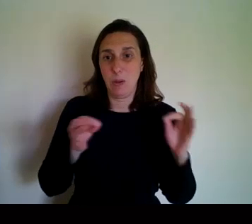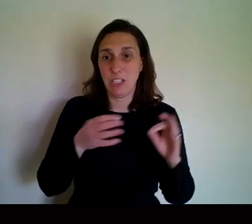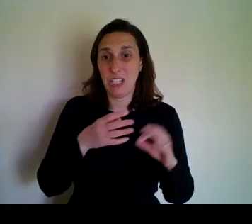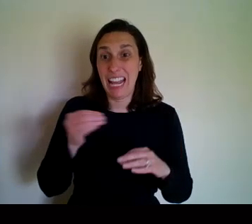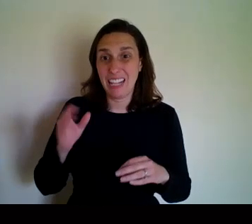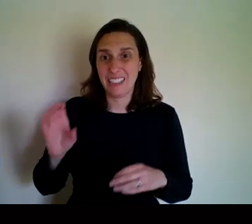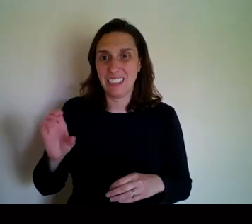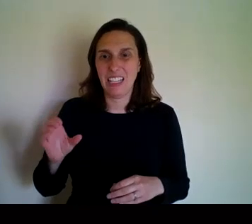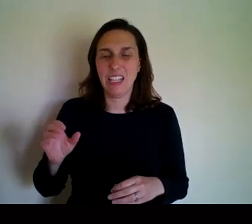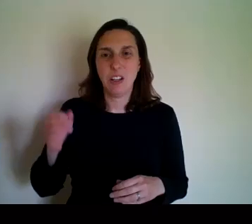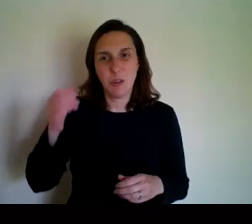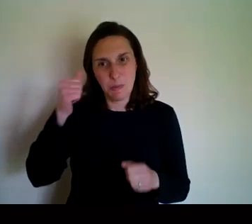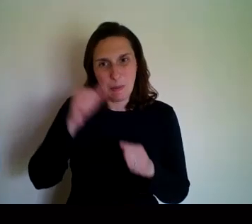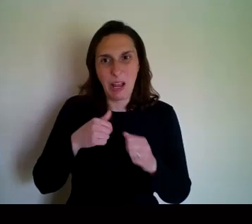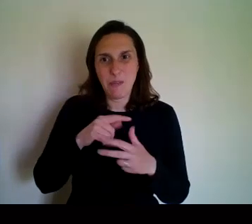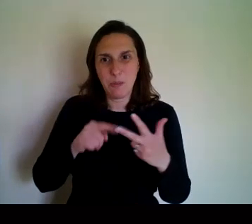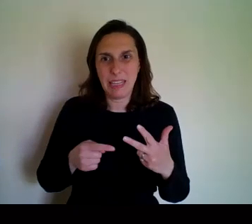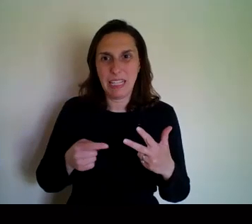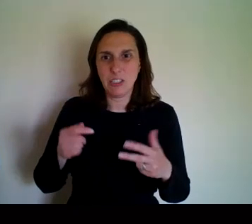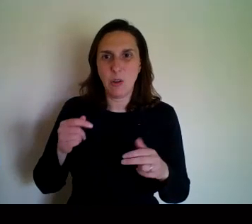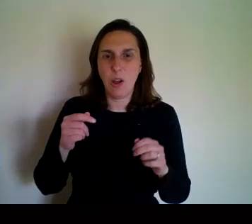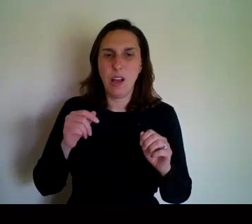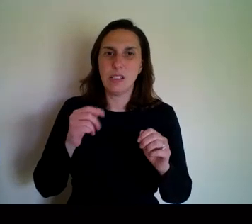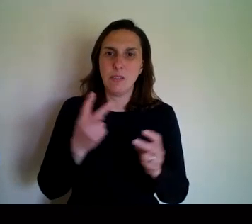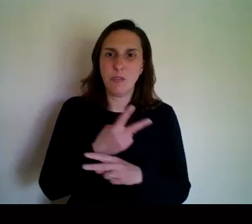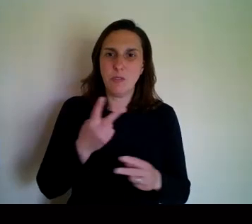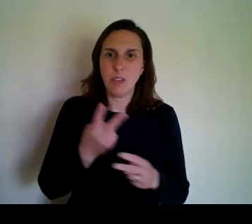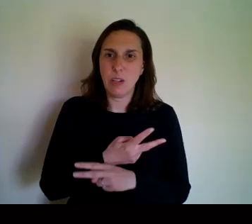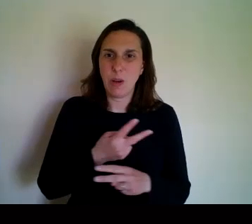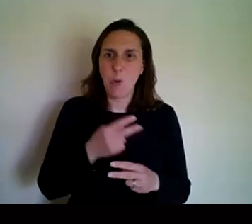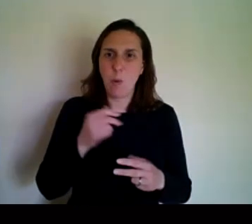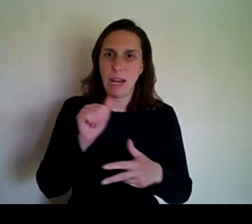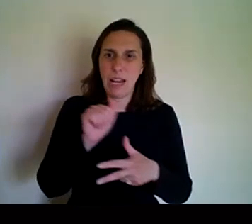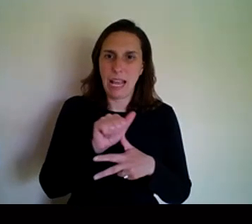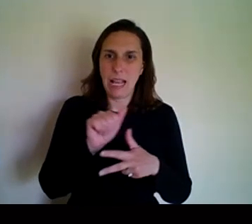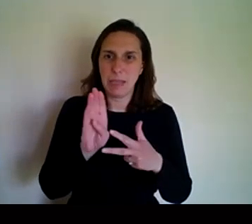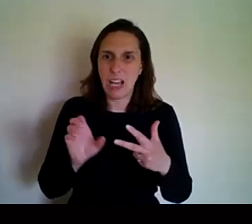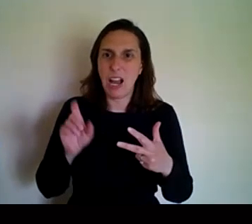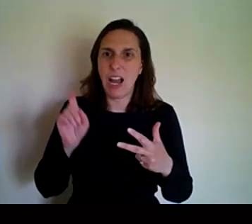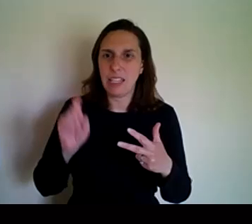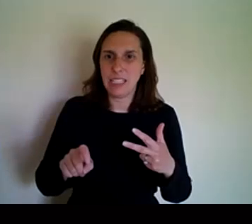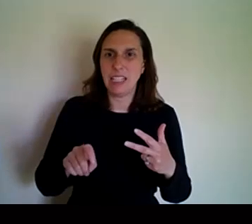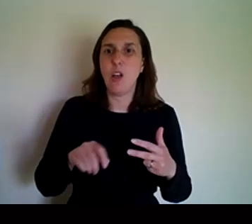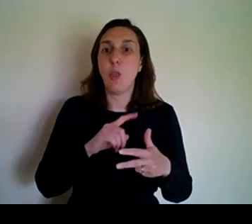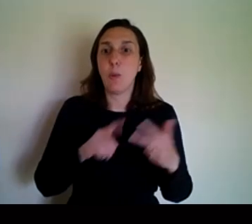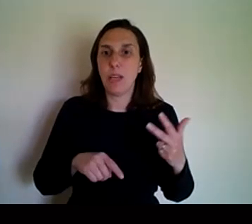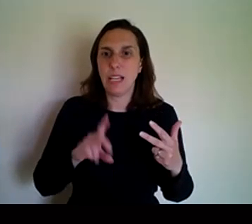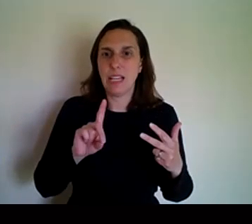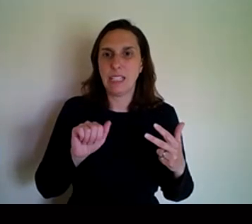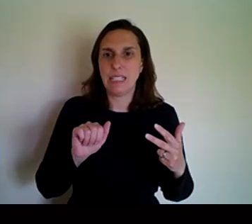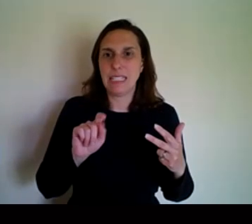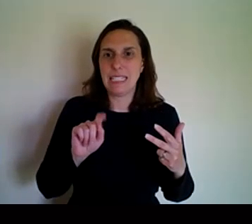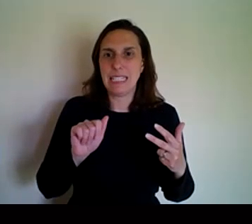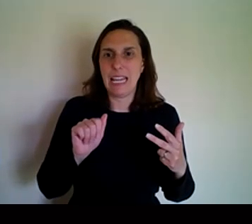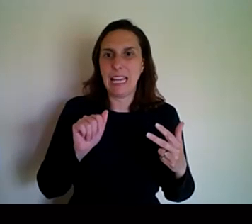things. So to figure out what a, b, and c are, I need 3 data points. So I'm going to grab one more, and then I have to put this all